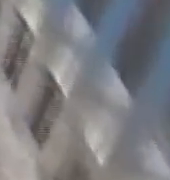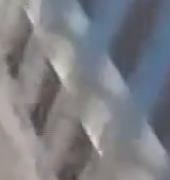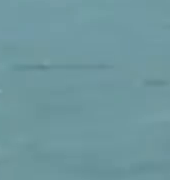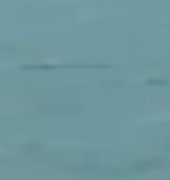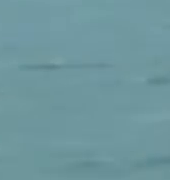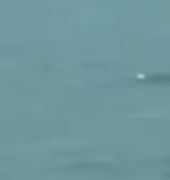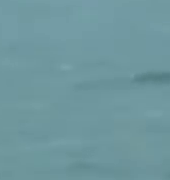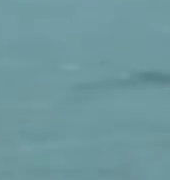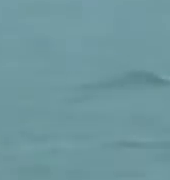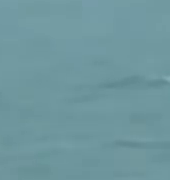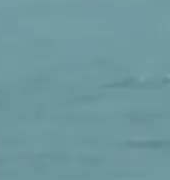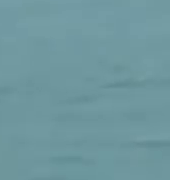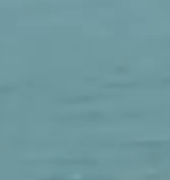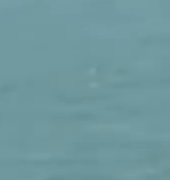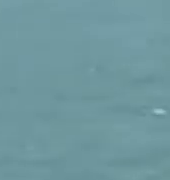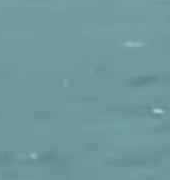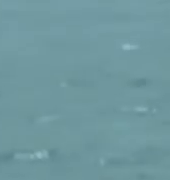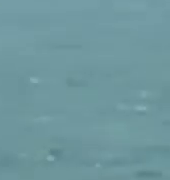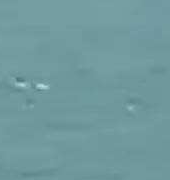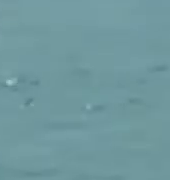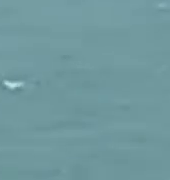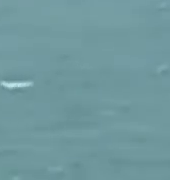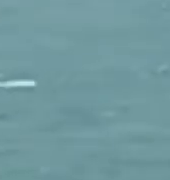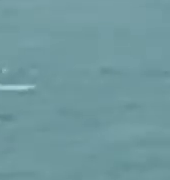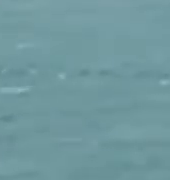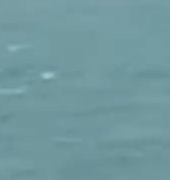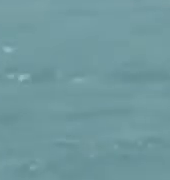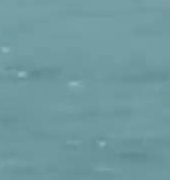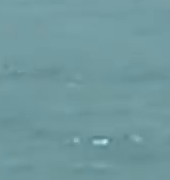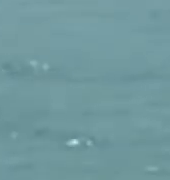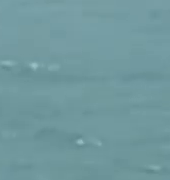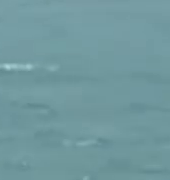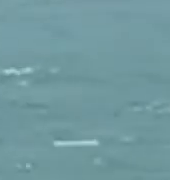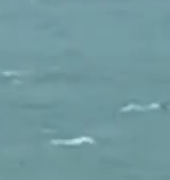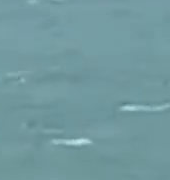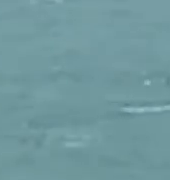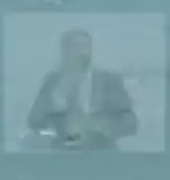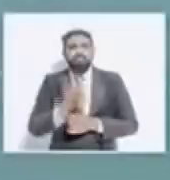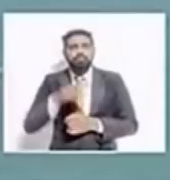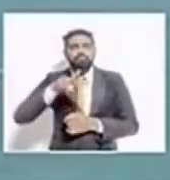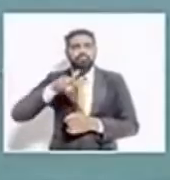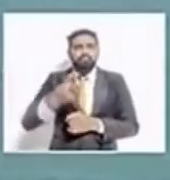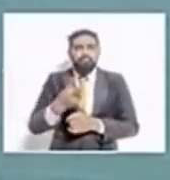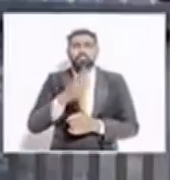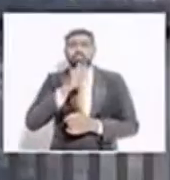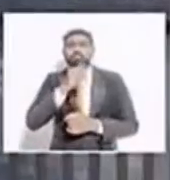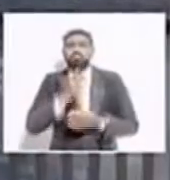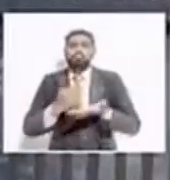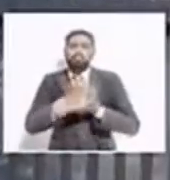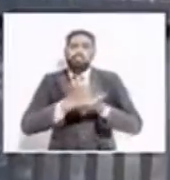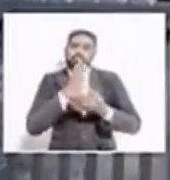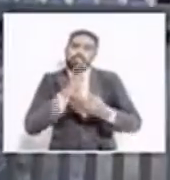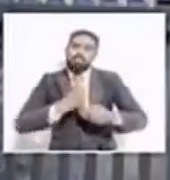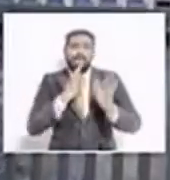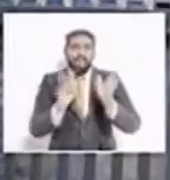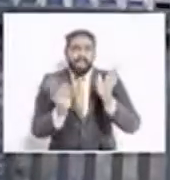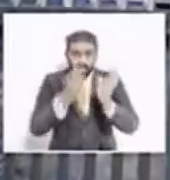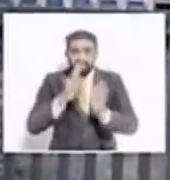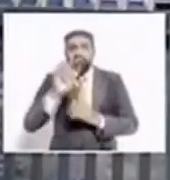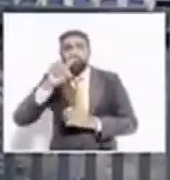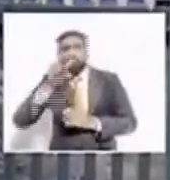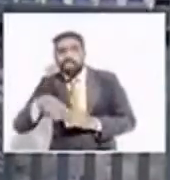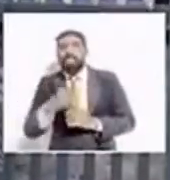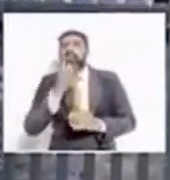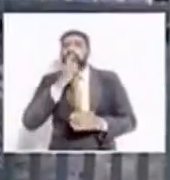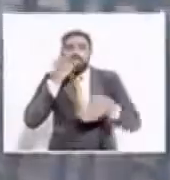Litrogas said that 120,000 gas cylinders were supplied to the market today. Litrogas said steps have been taken to distribute gas cylinders